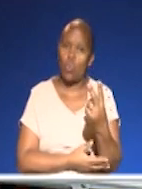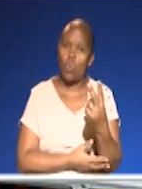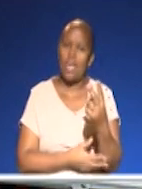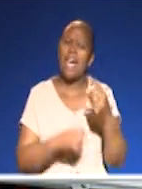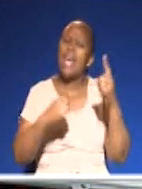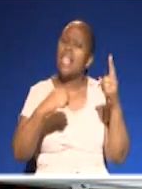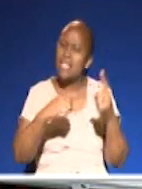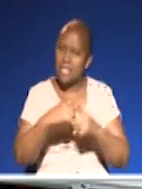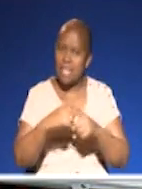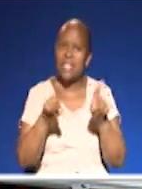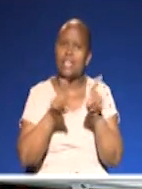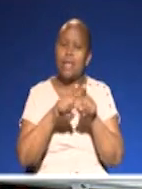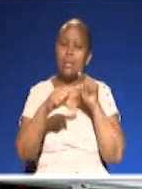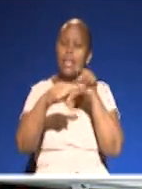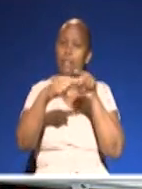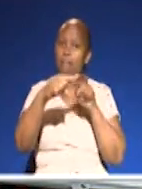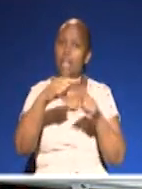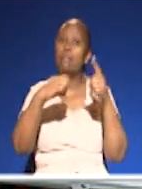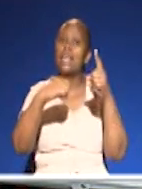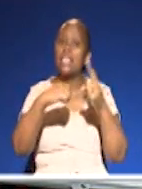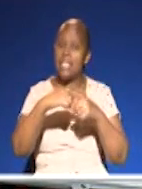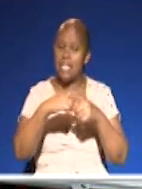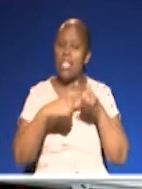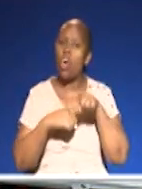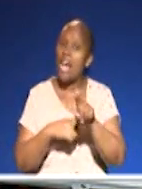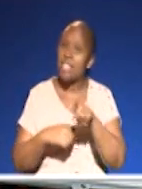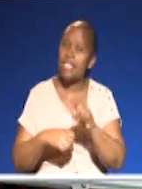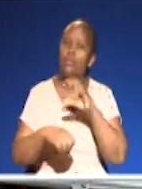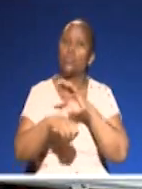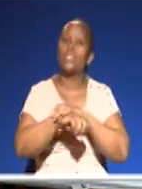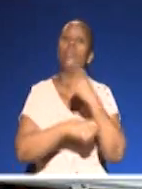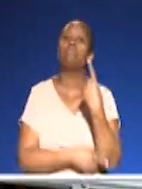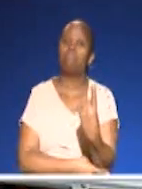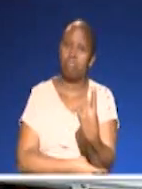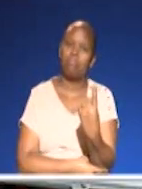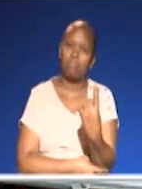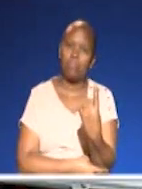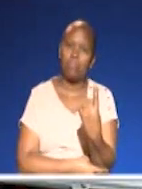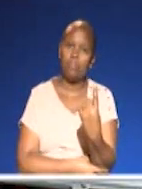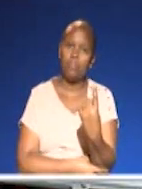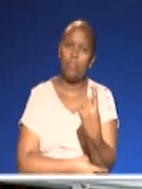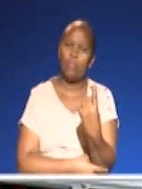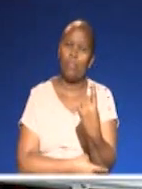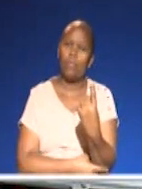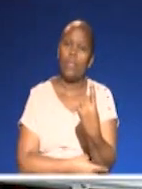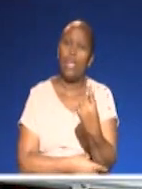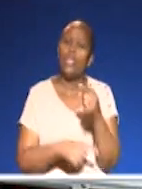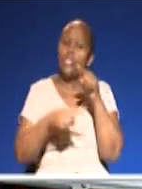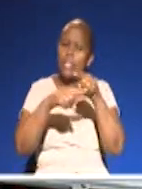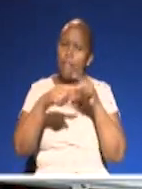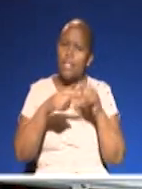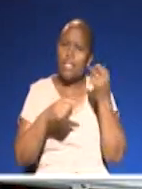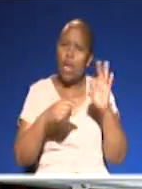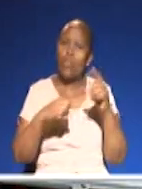And 6 can be divided by 6 or itself to give us 1. Therefore, the divisors of